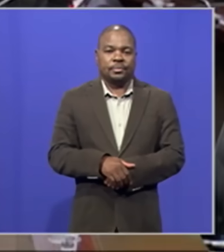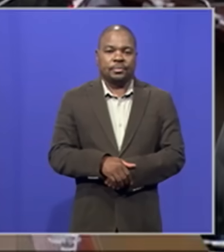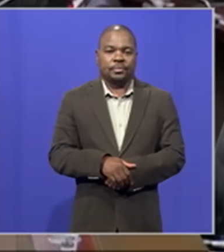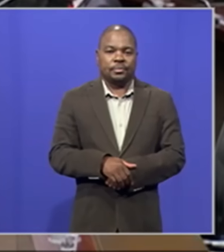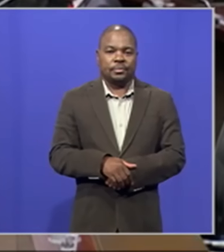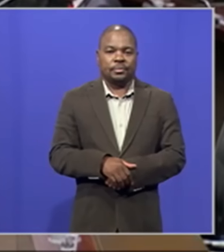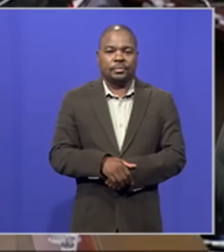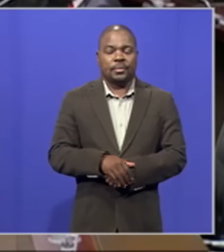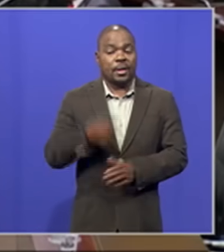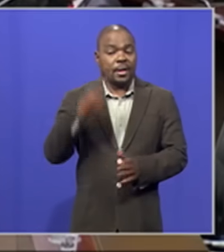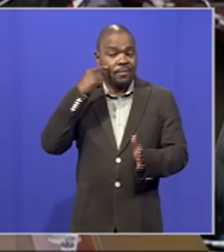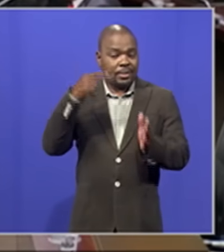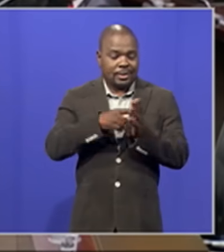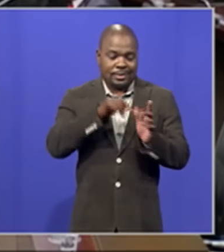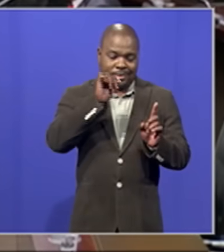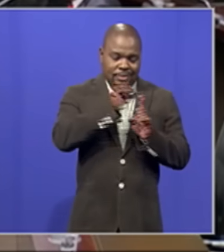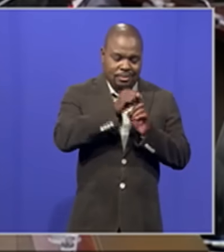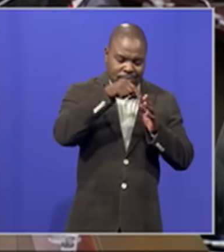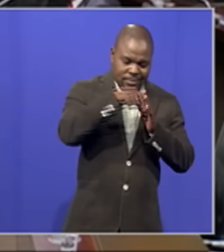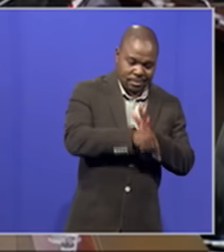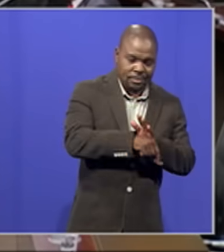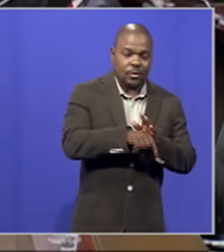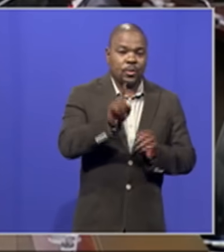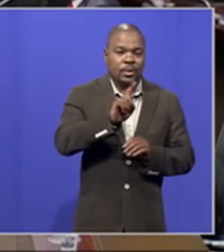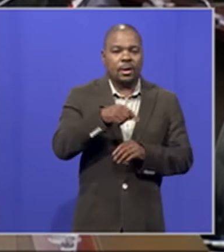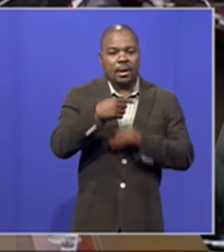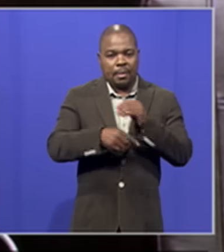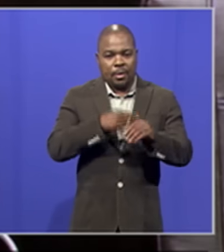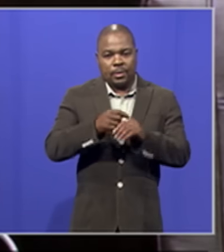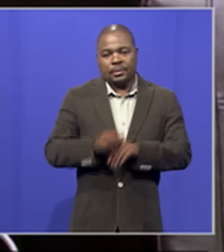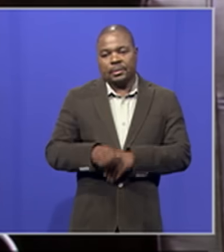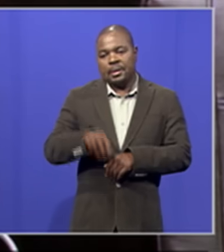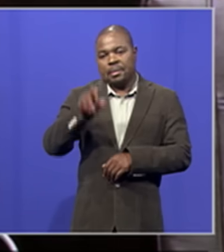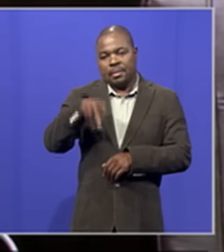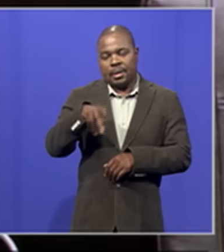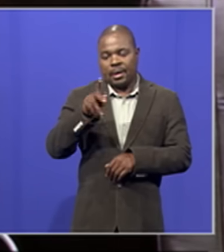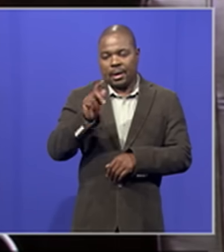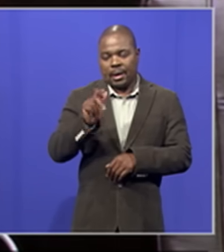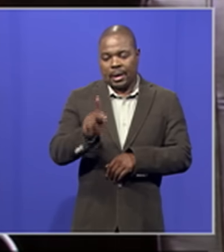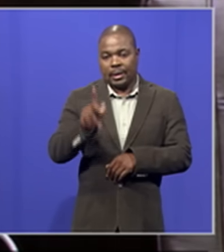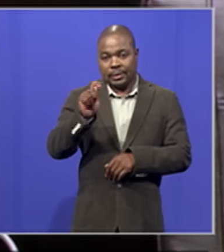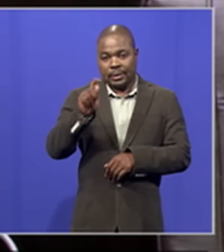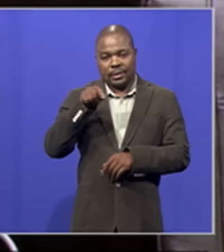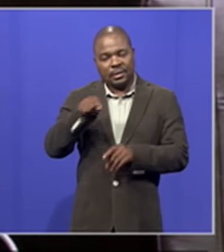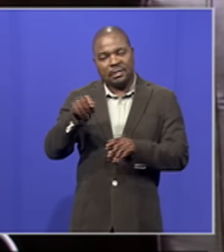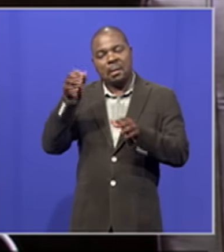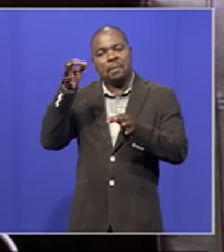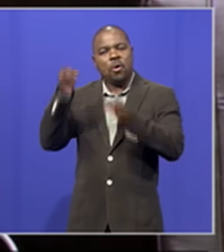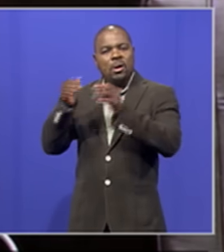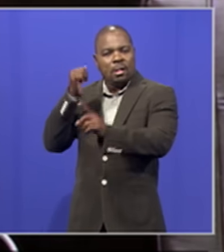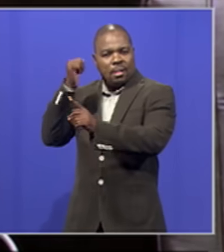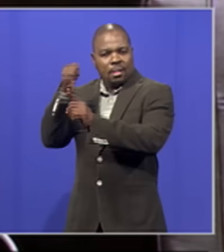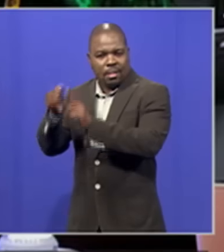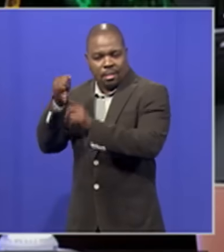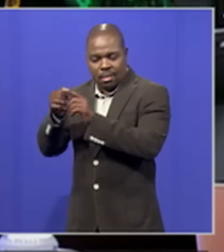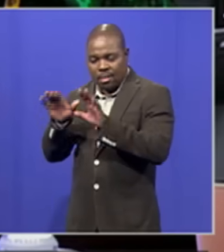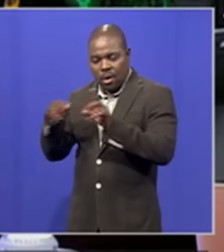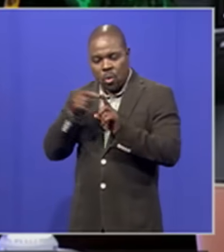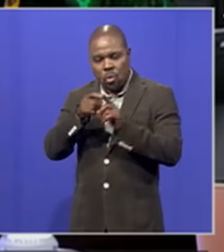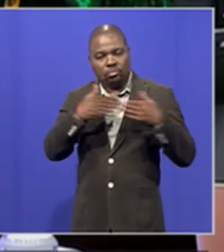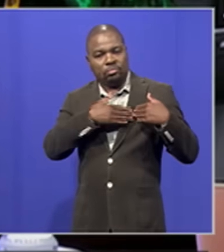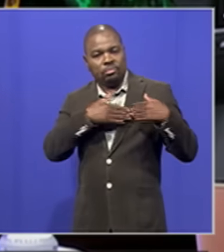Kgwekgwe ya bohlatse bja Khumalo e be e le mabapi le go hlongwa le go fedišwa ga sehlophatšhomo sa dipolao tša sepolotiki. O ile a phula